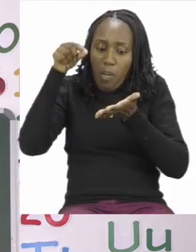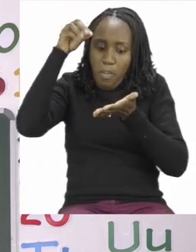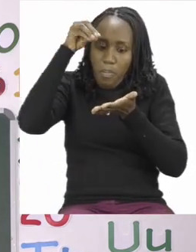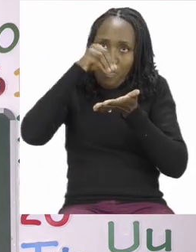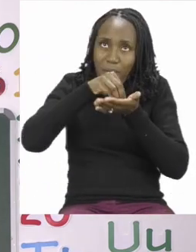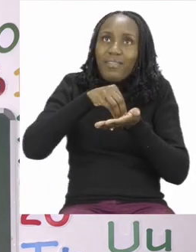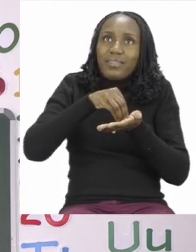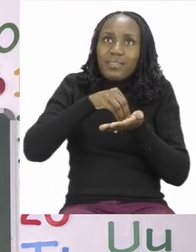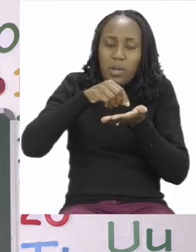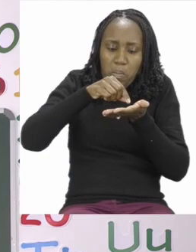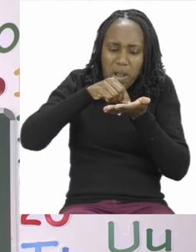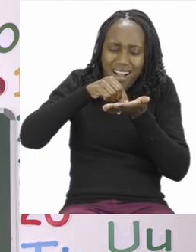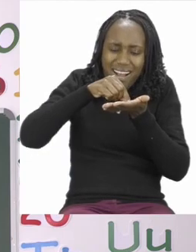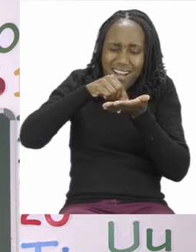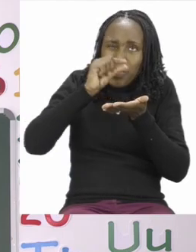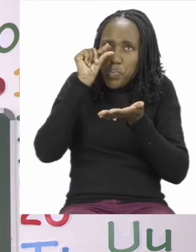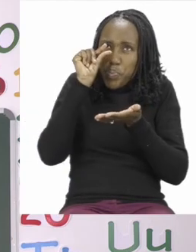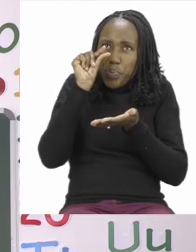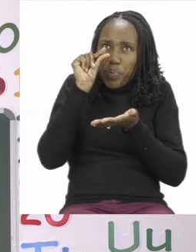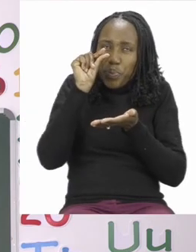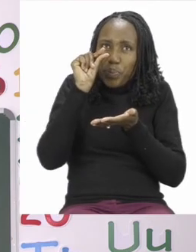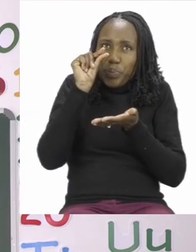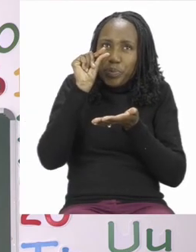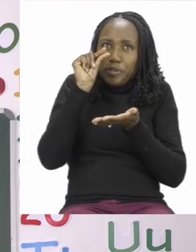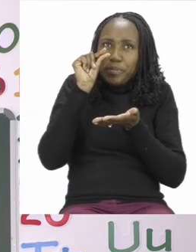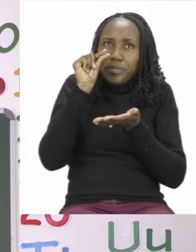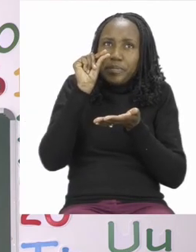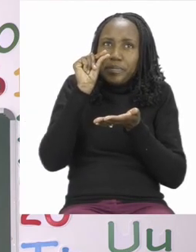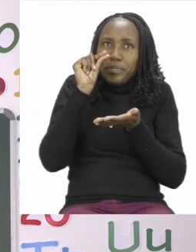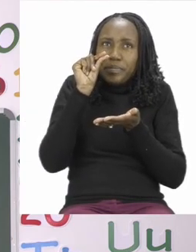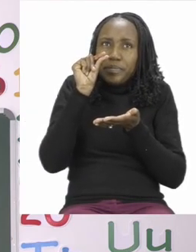So our seeds should be,